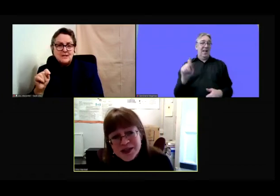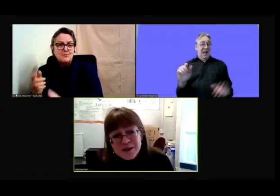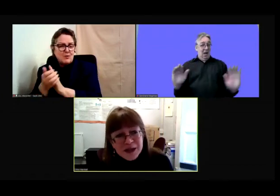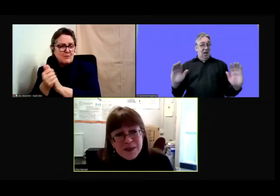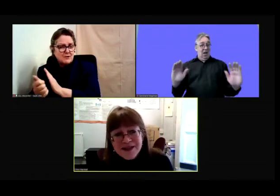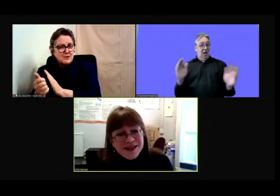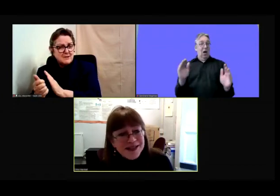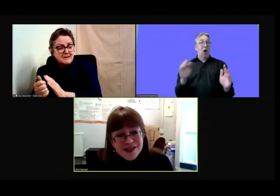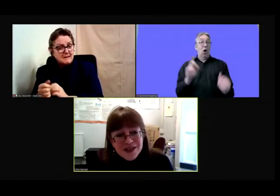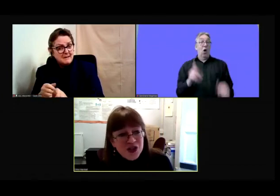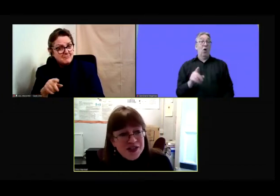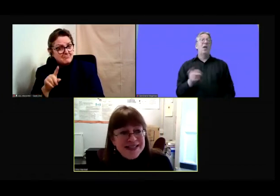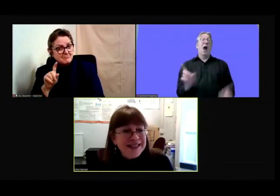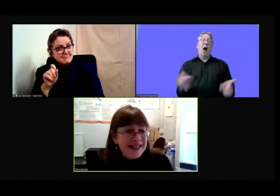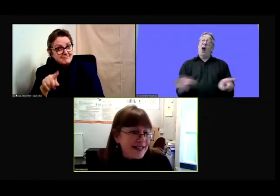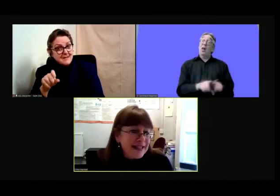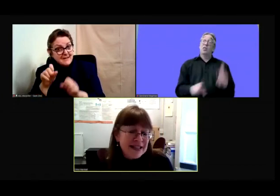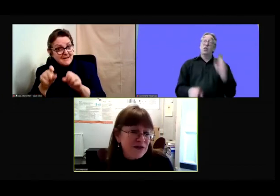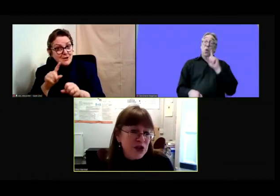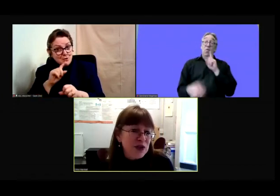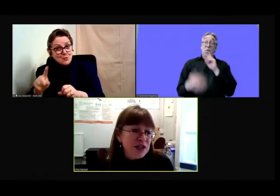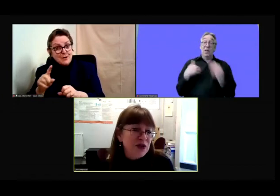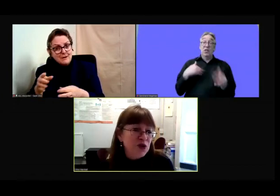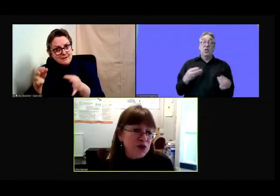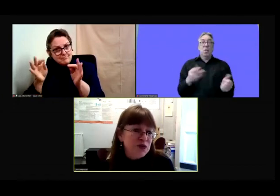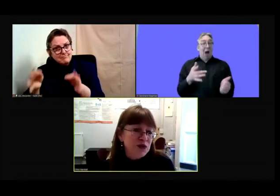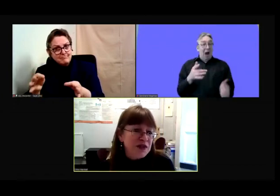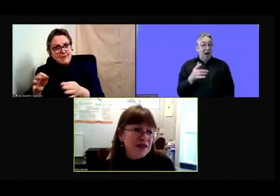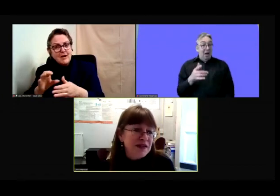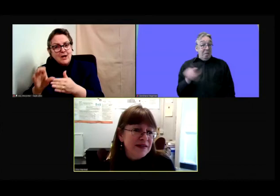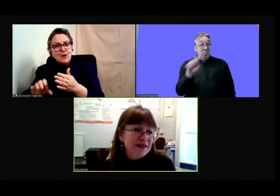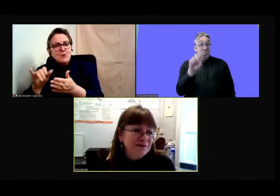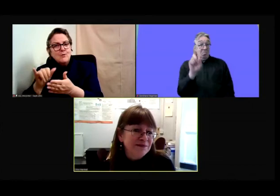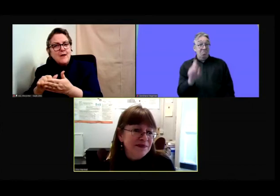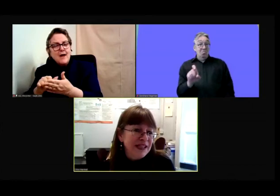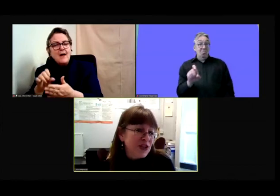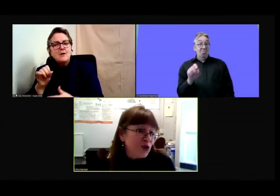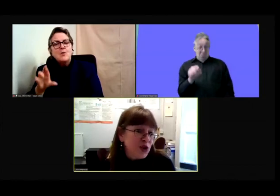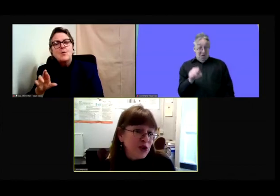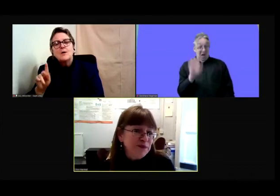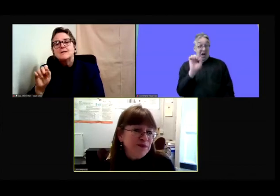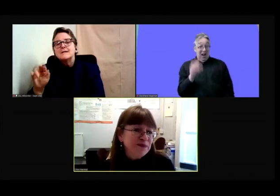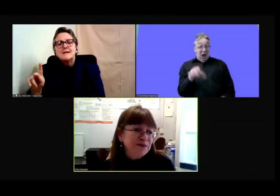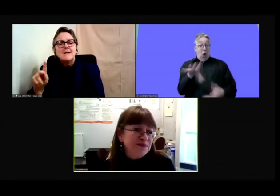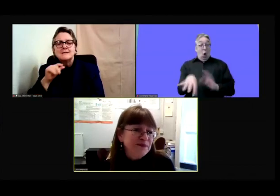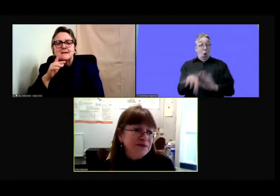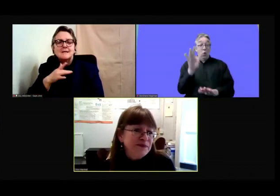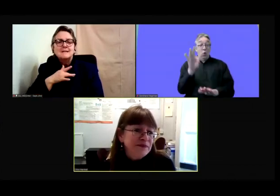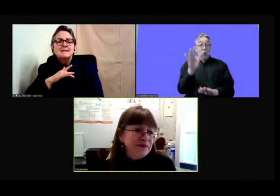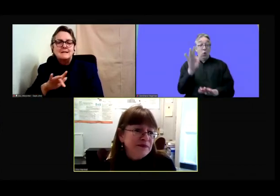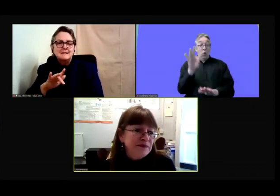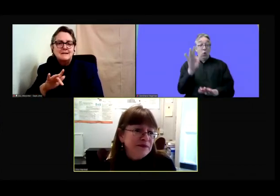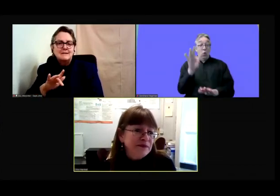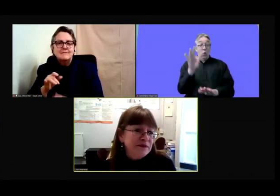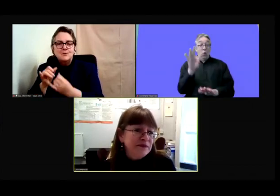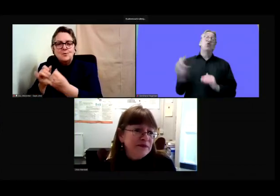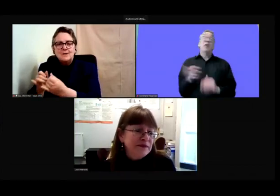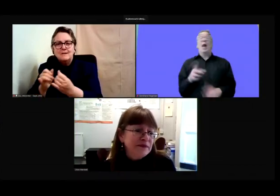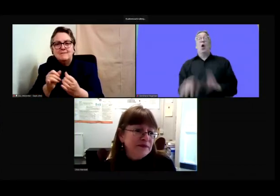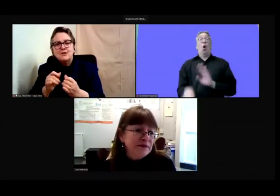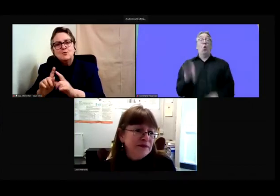conclude that, or is it maybe that this task just isn't sensitive to individual differences in adulthood?